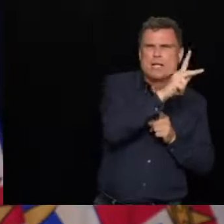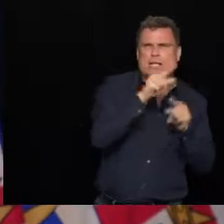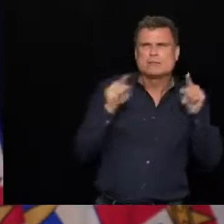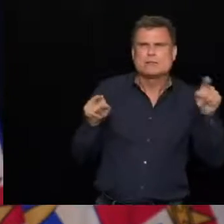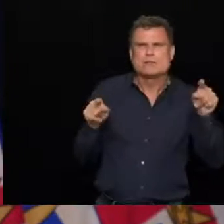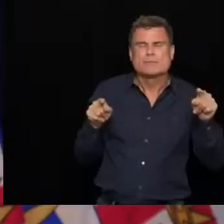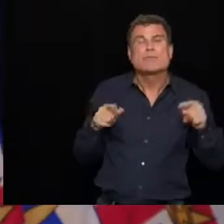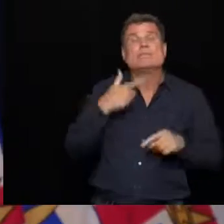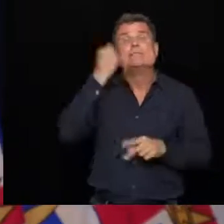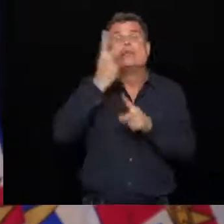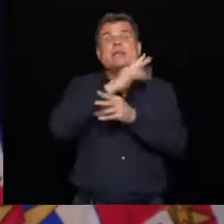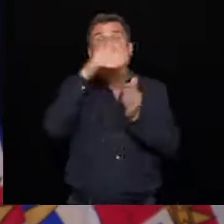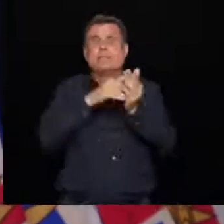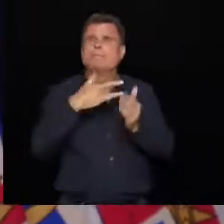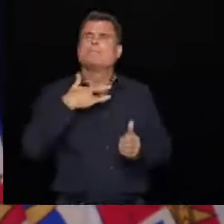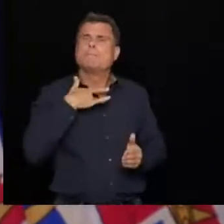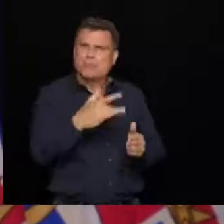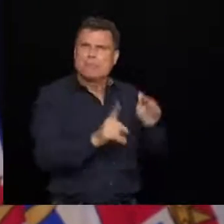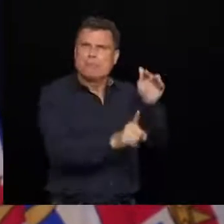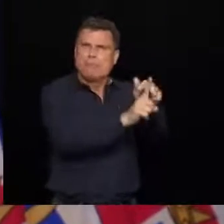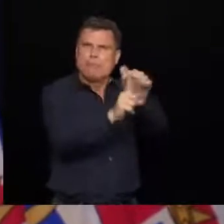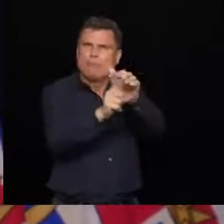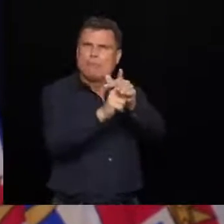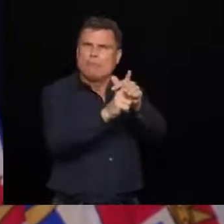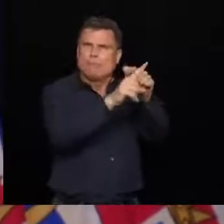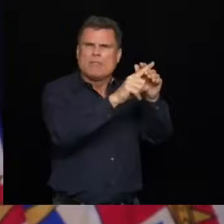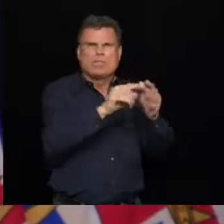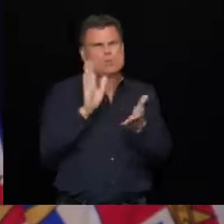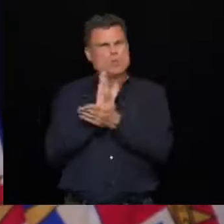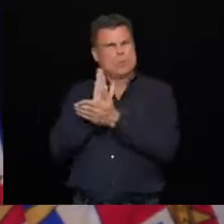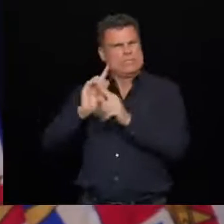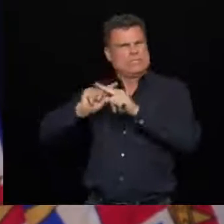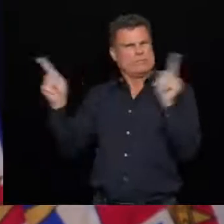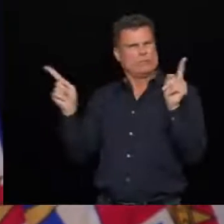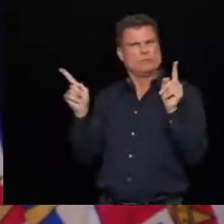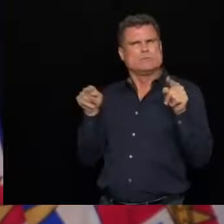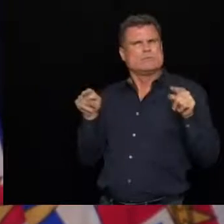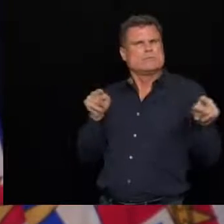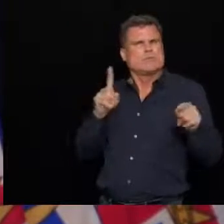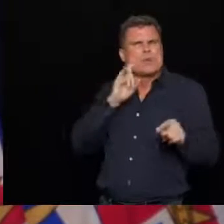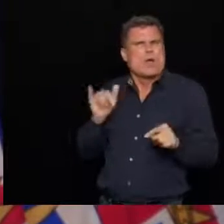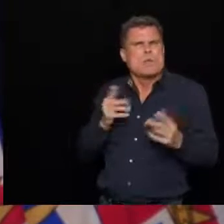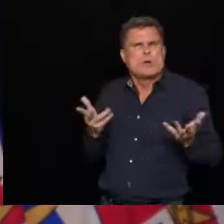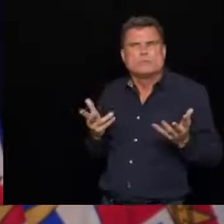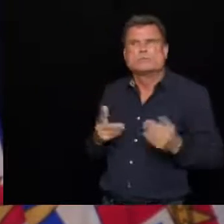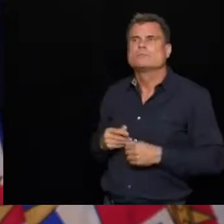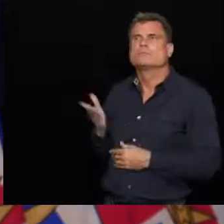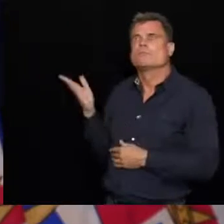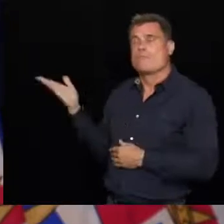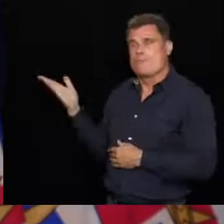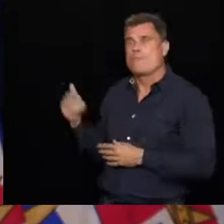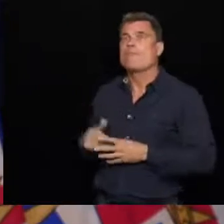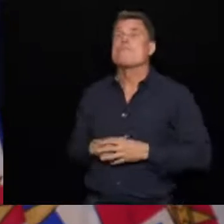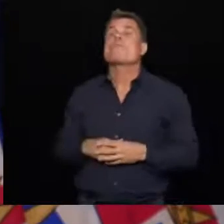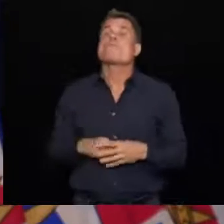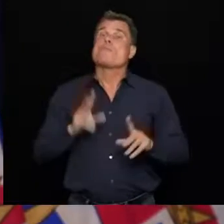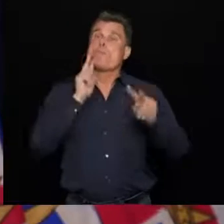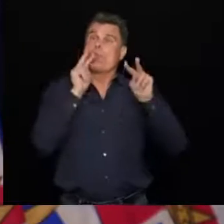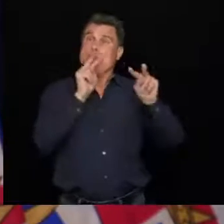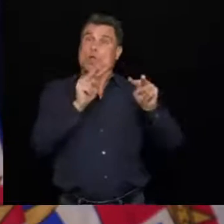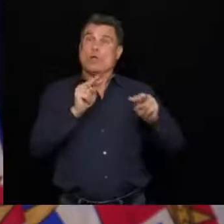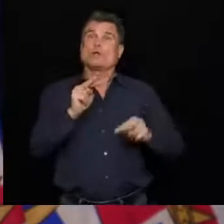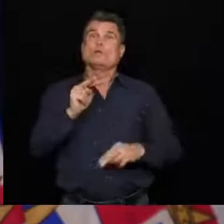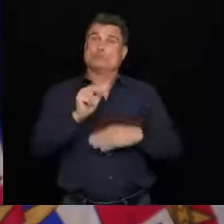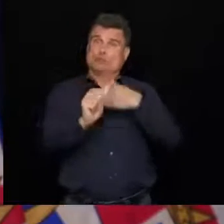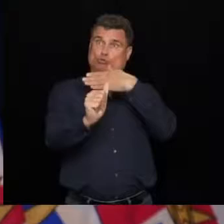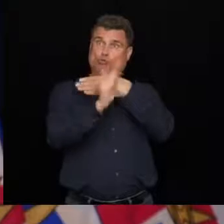do taper it to the risk of the people as well as the risk setting itself and the things that people are doing. So a